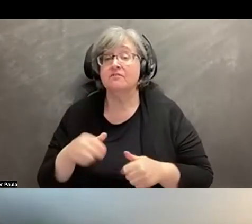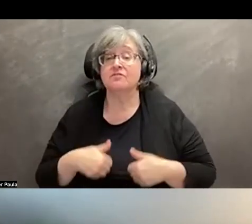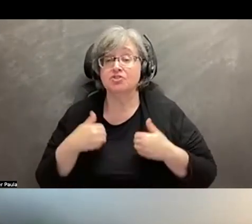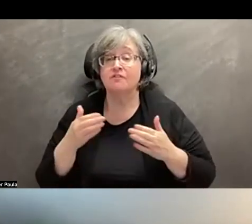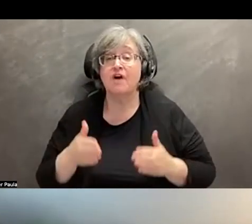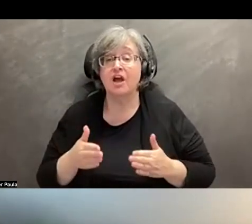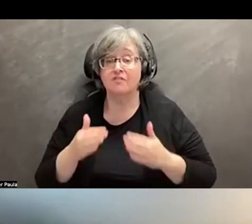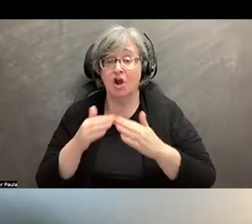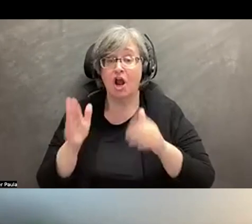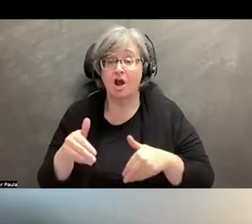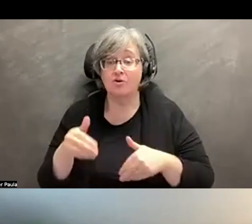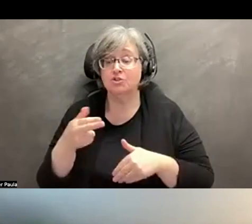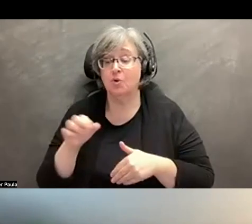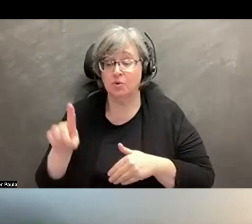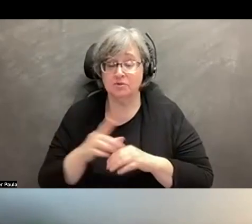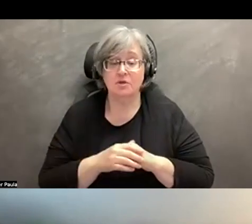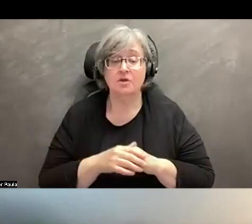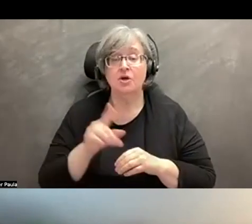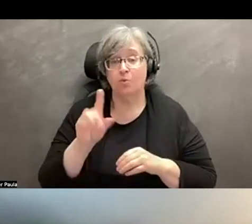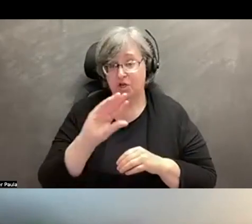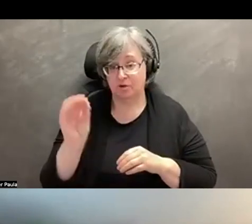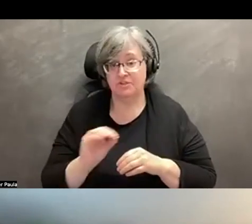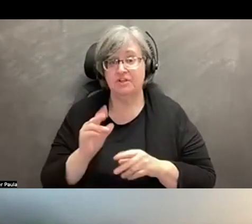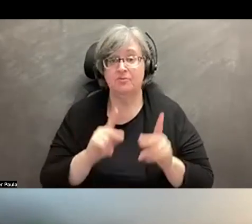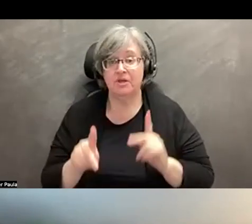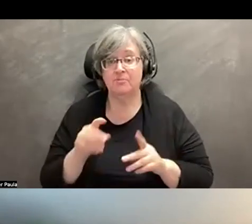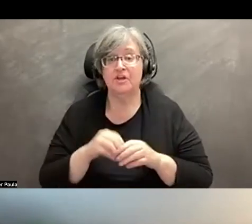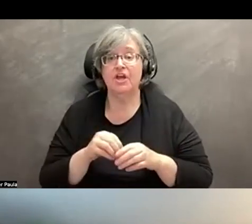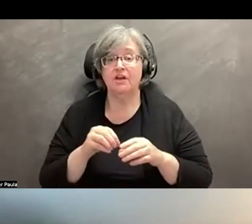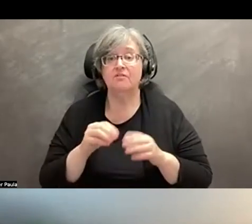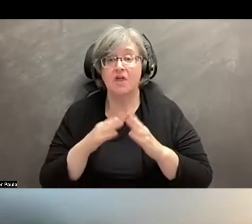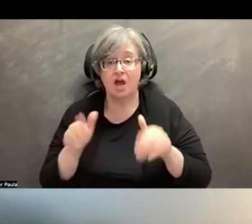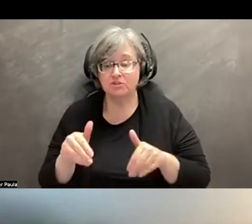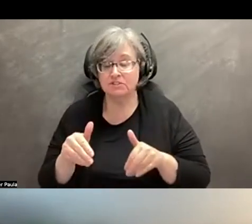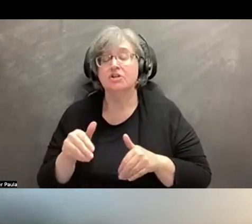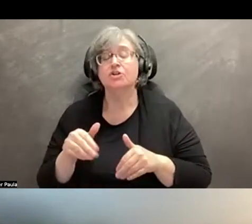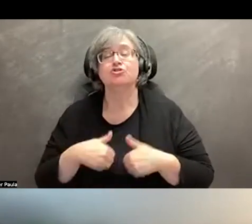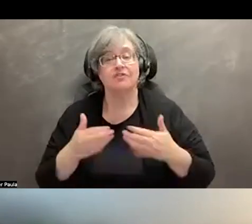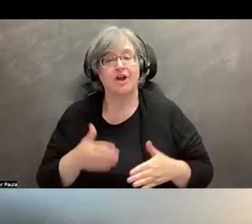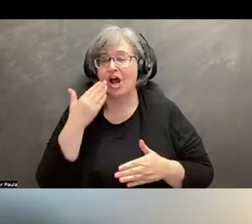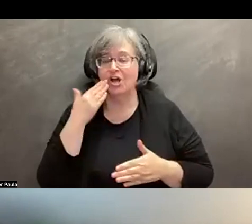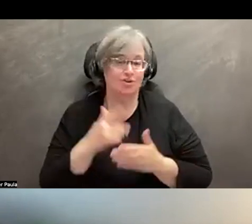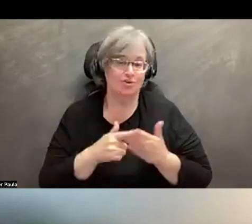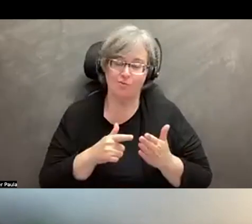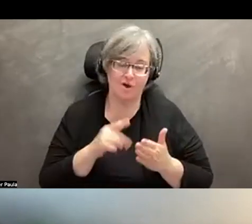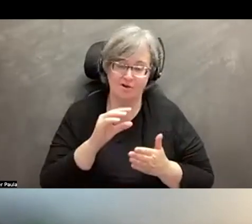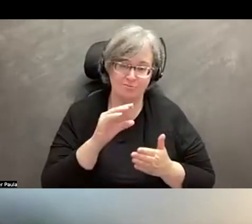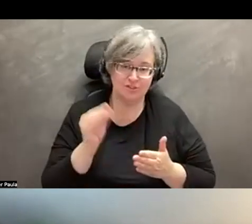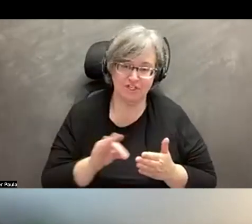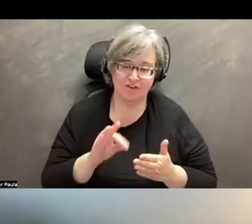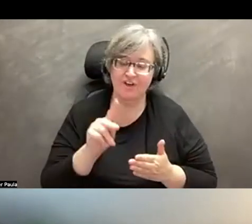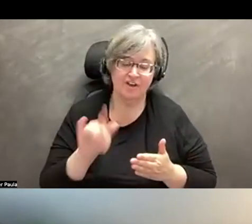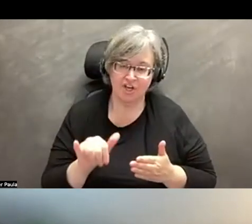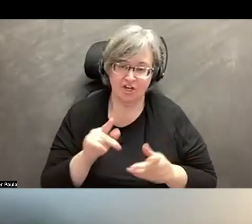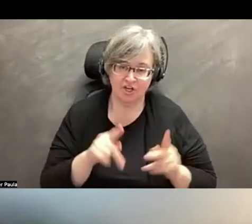So 100% of the people in the units have been survivors, but I don't know what percentage they are of Kentucky's population. You do have